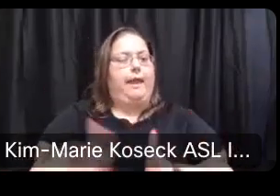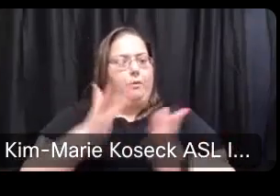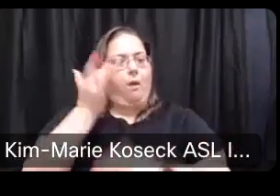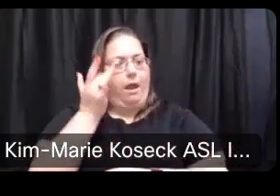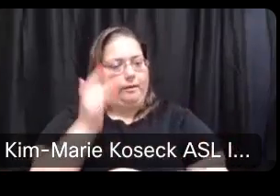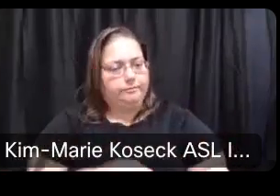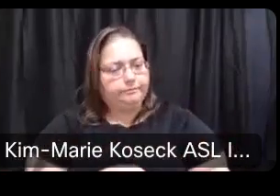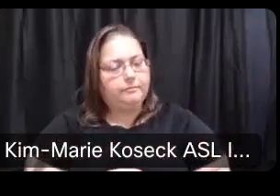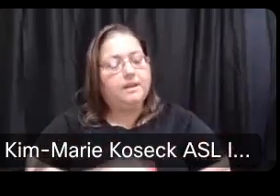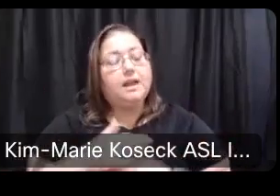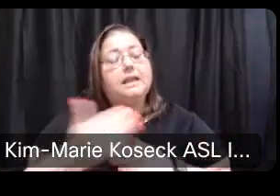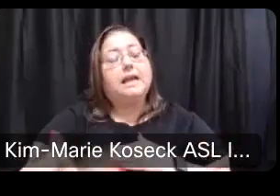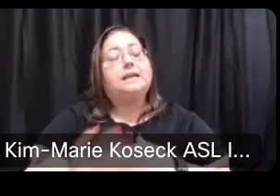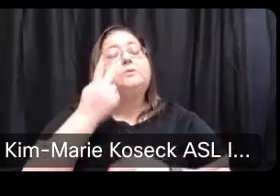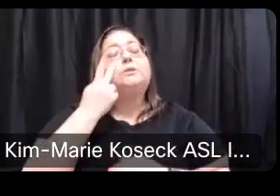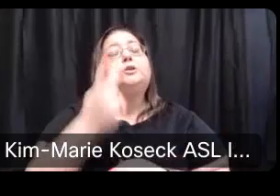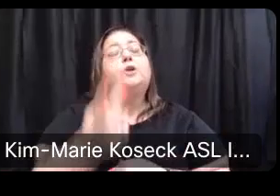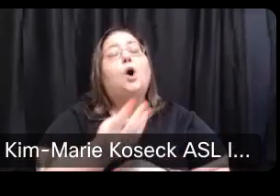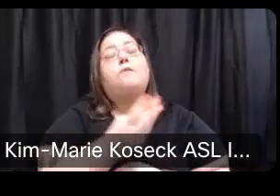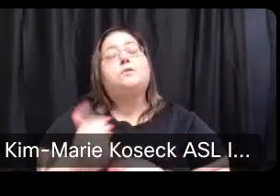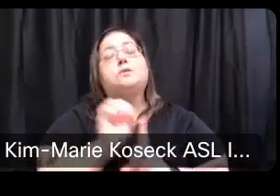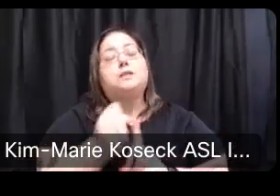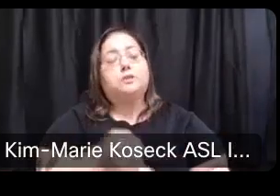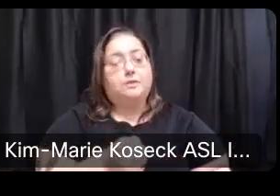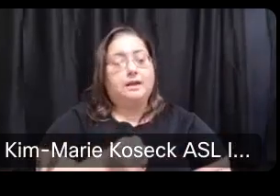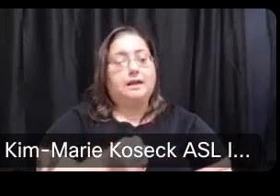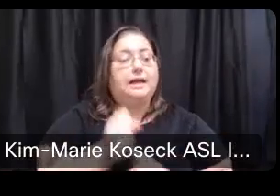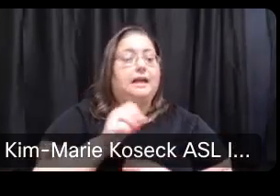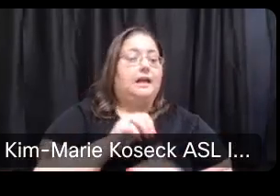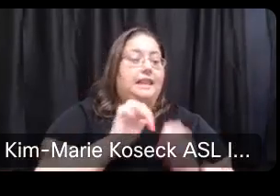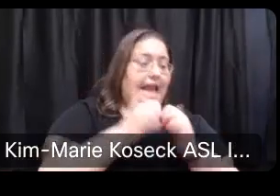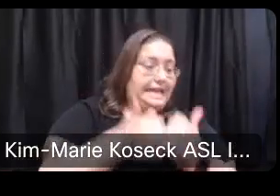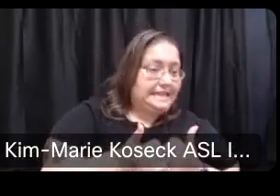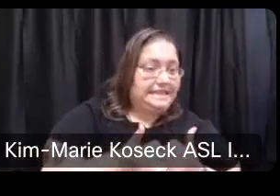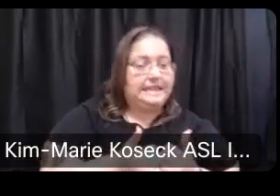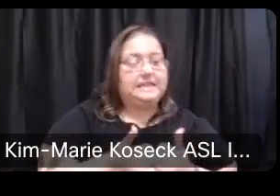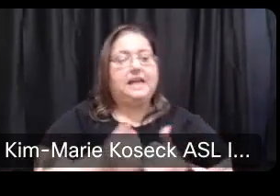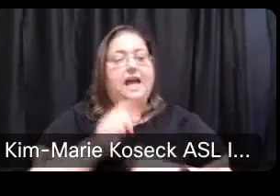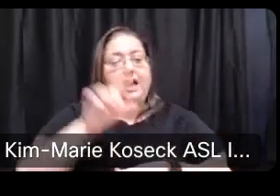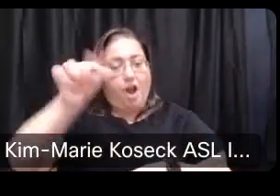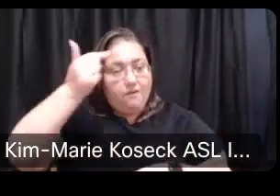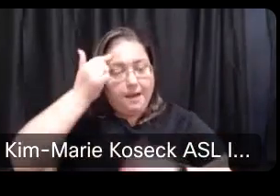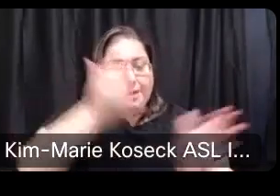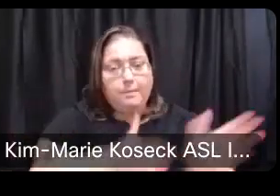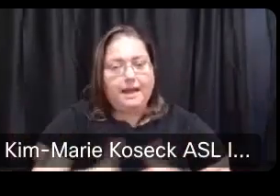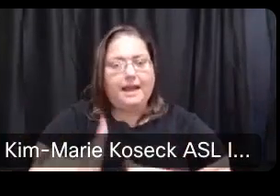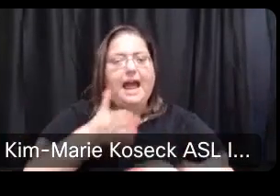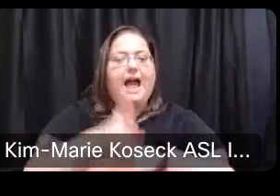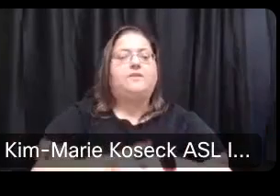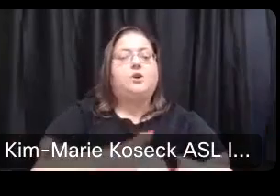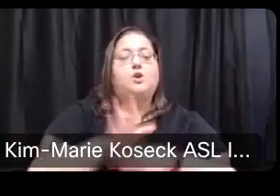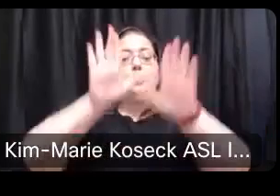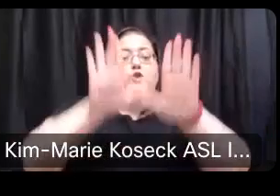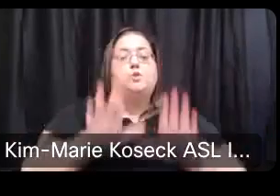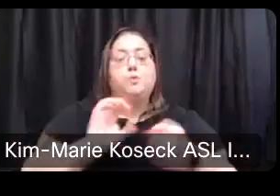Next, we saw a series of instances of interagency and intergovernmental resiliency planning. After Superstorm Sandy,